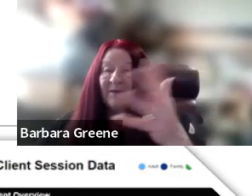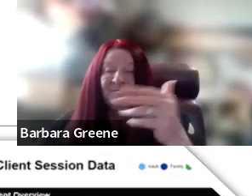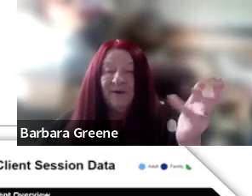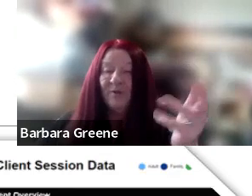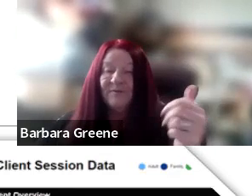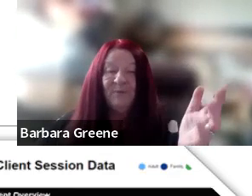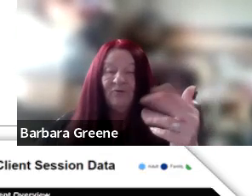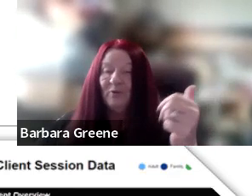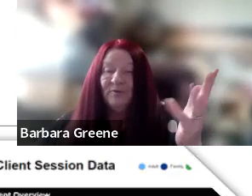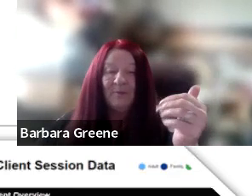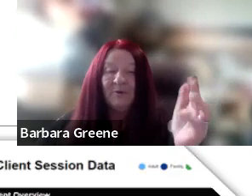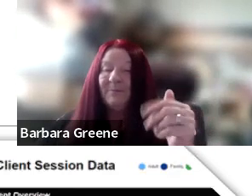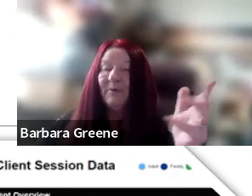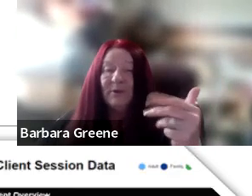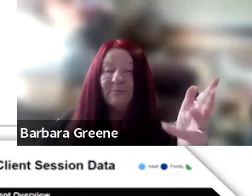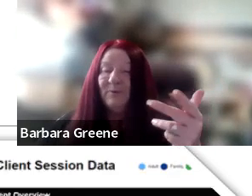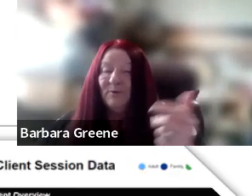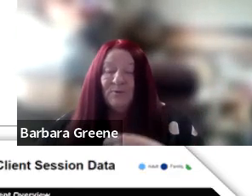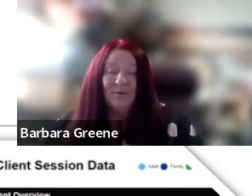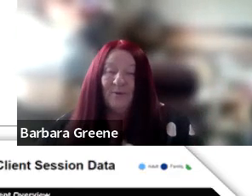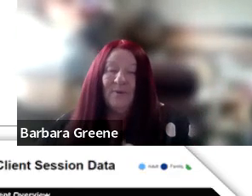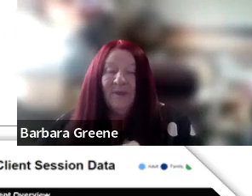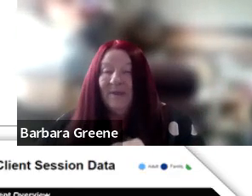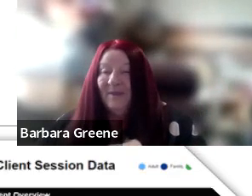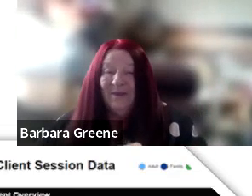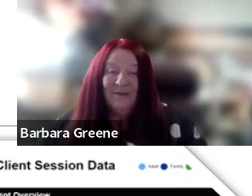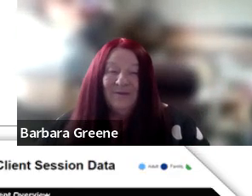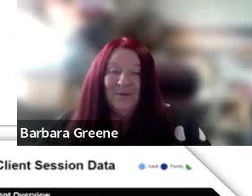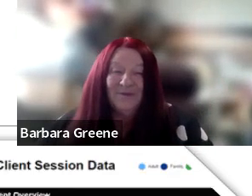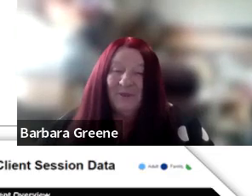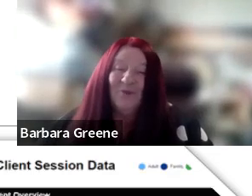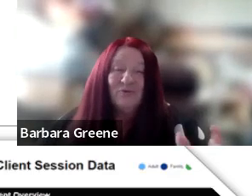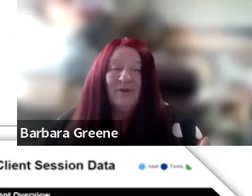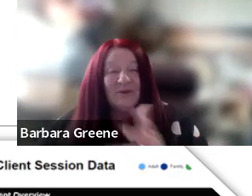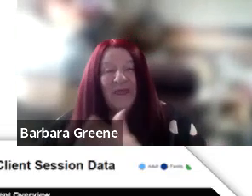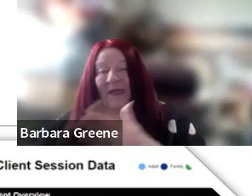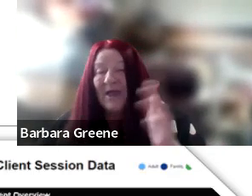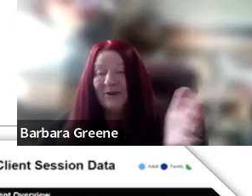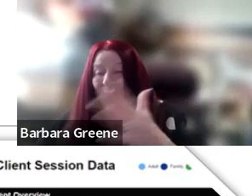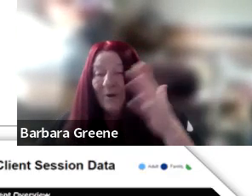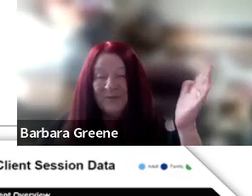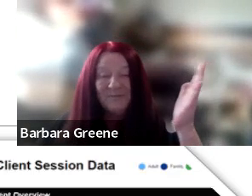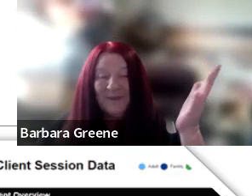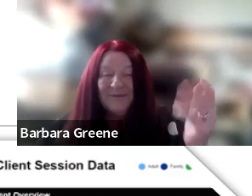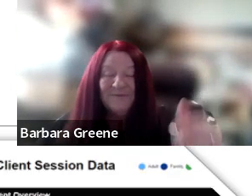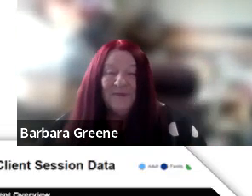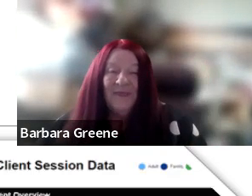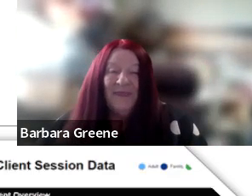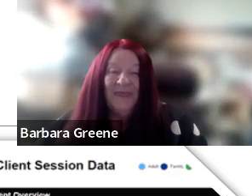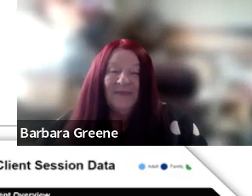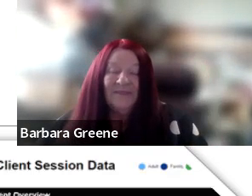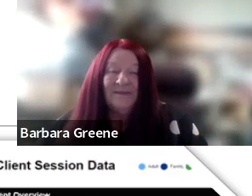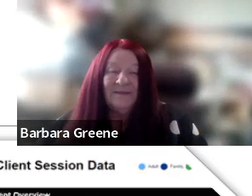beforehand, had I seen all these visuals, I would have been very confused. So it's interesting today. I kind of know what this